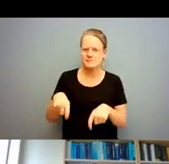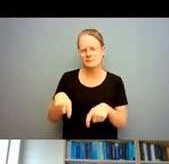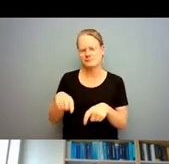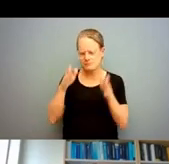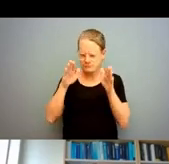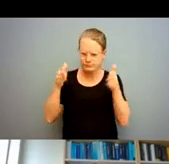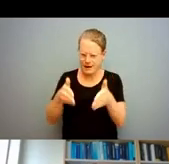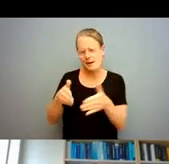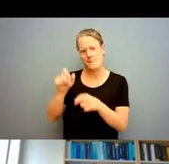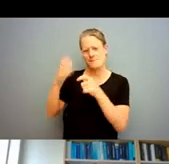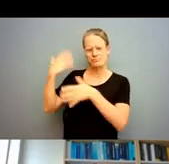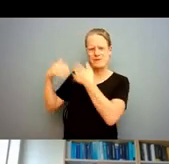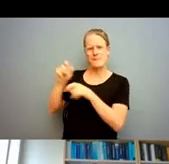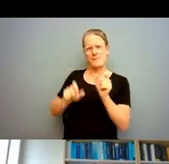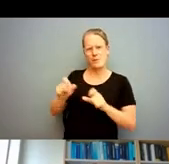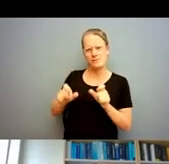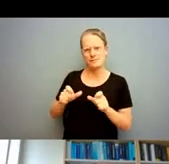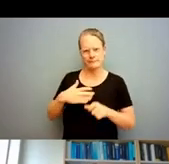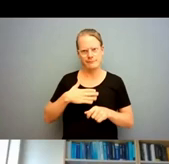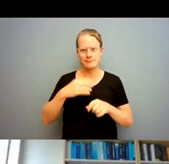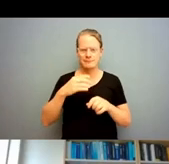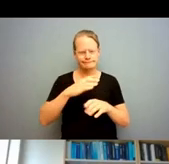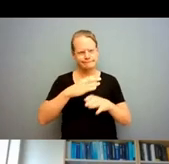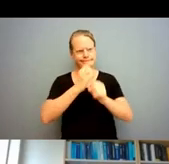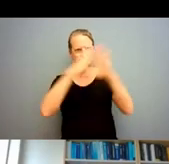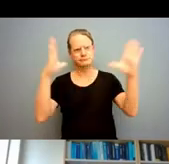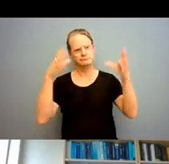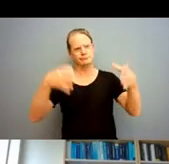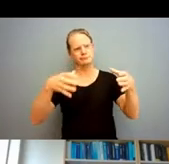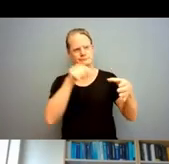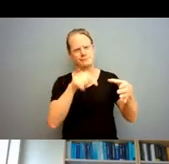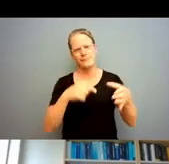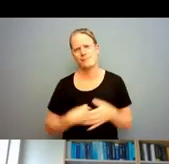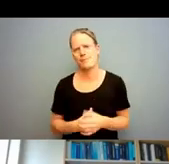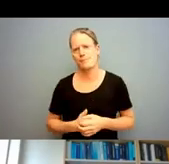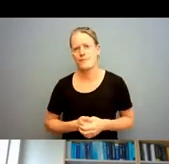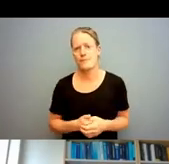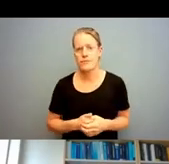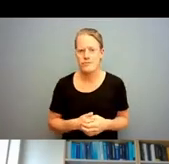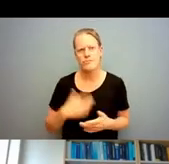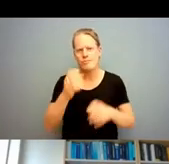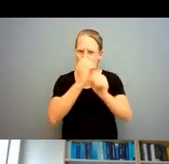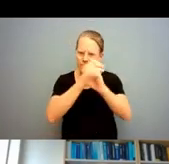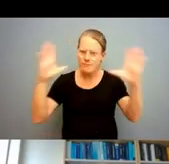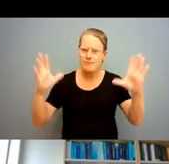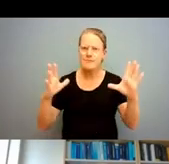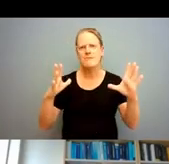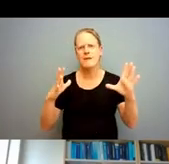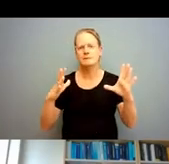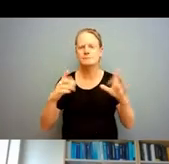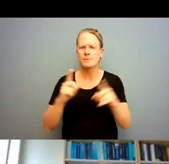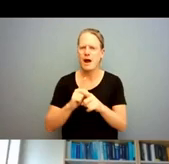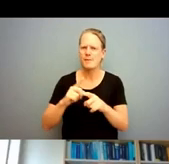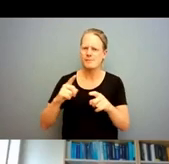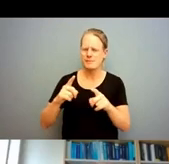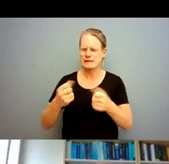to strengthen the dialogue between the parties in matters where there is a challenge of finding a national or